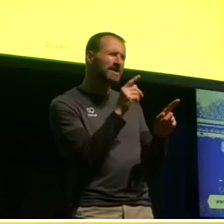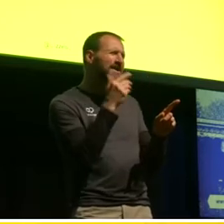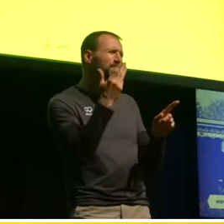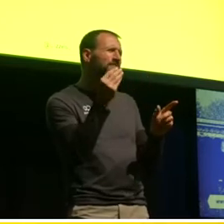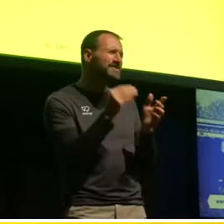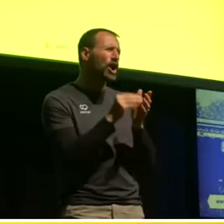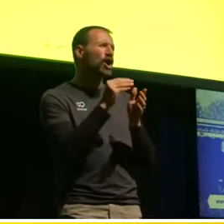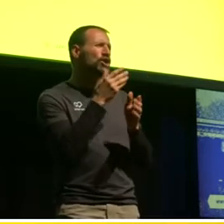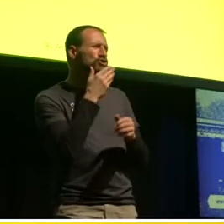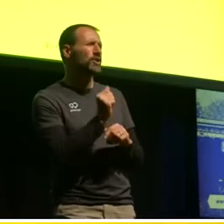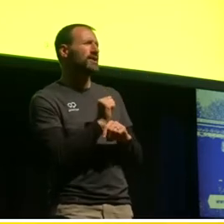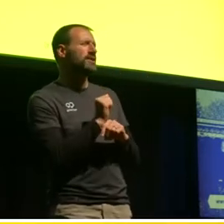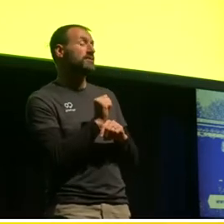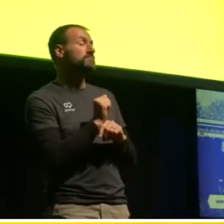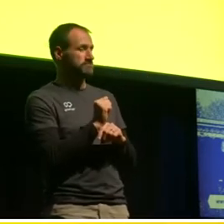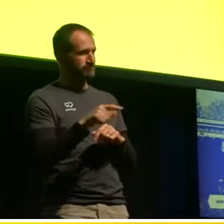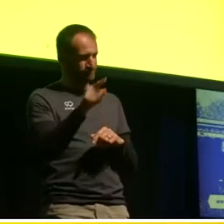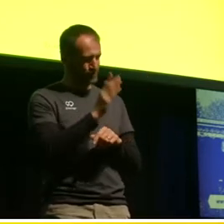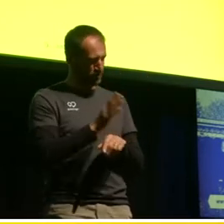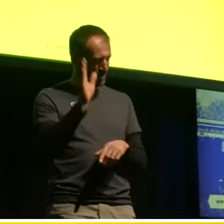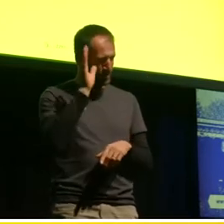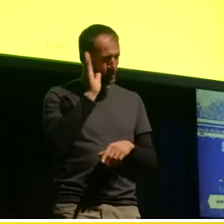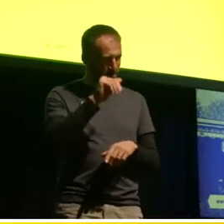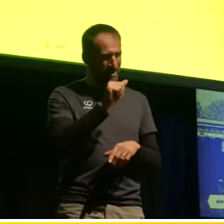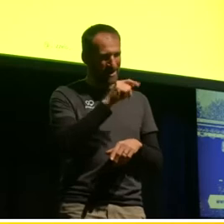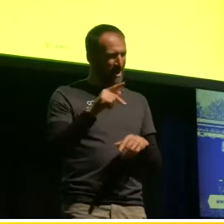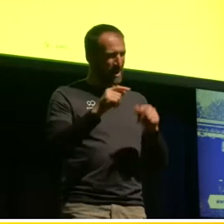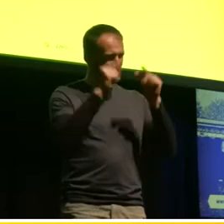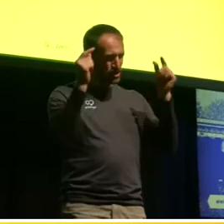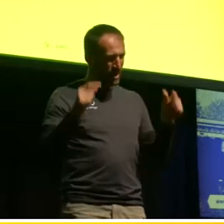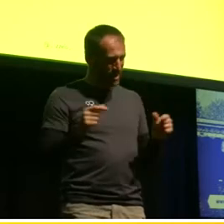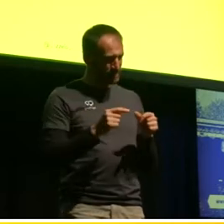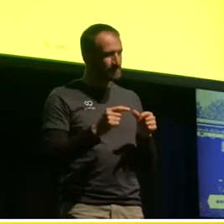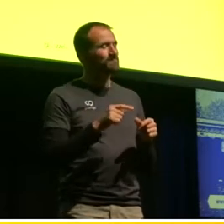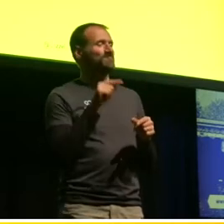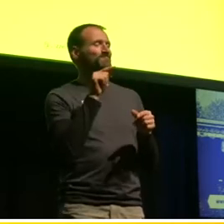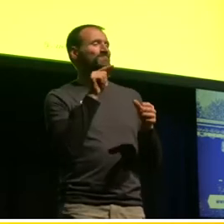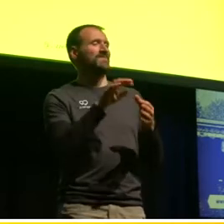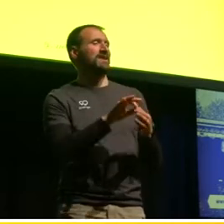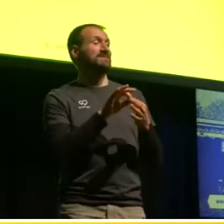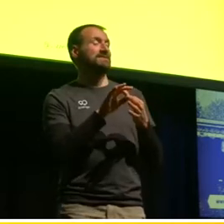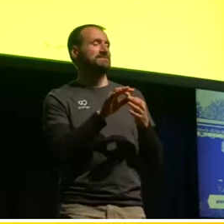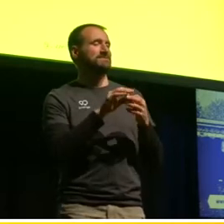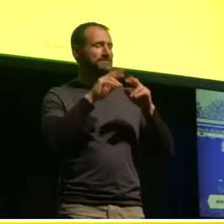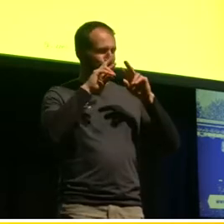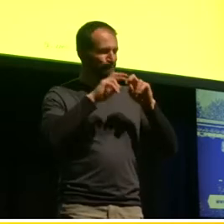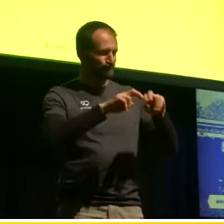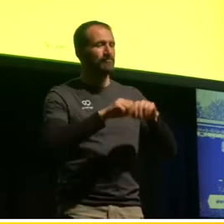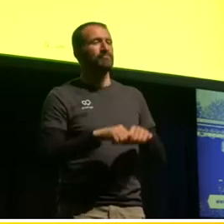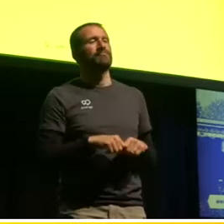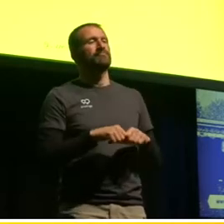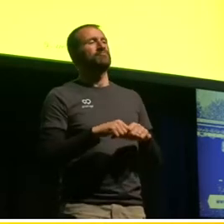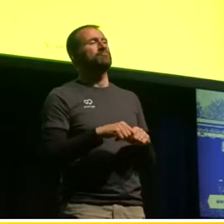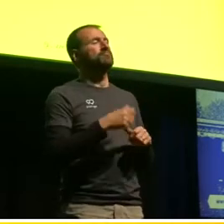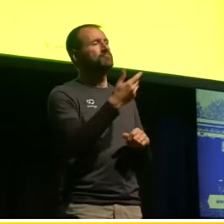might heard about App Shell. So let's dig a bit into this approach. Someone is requesting your